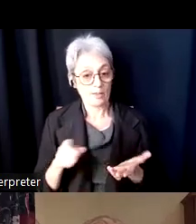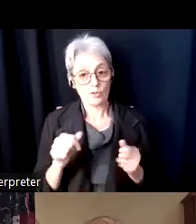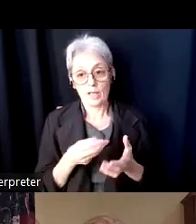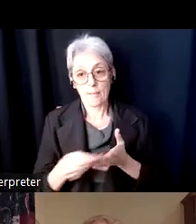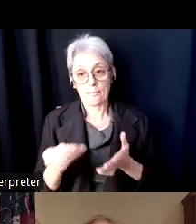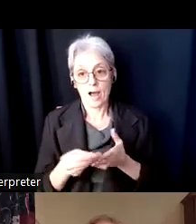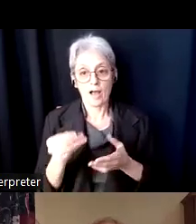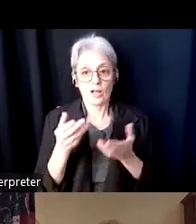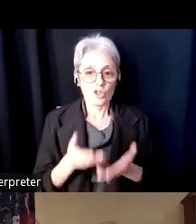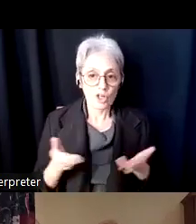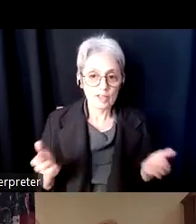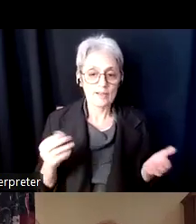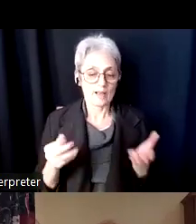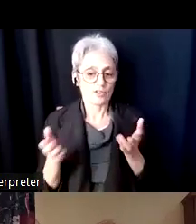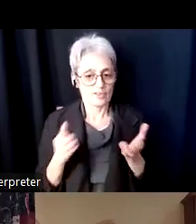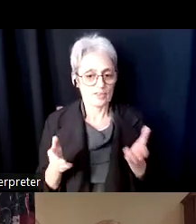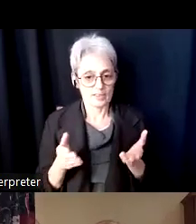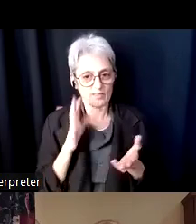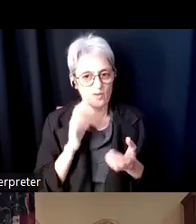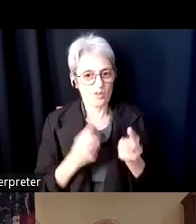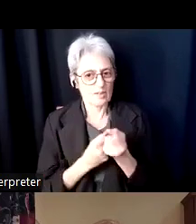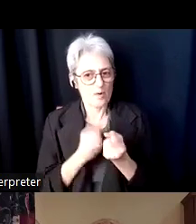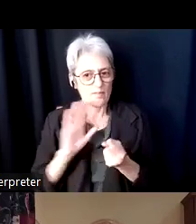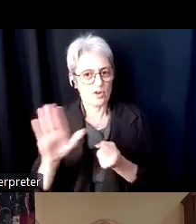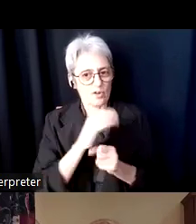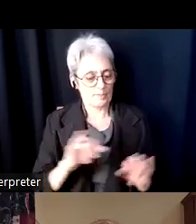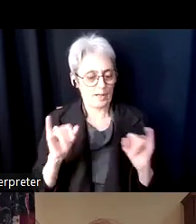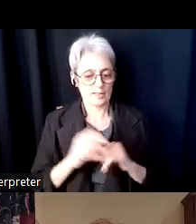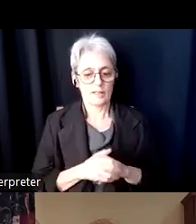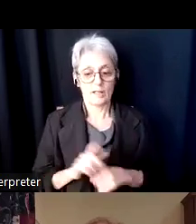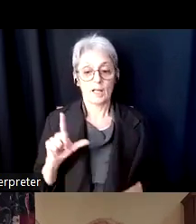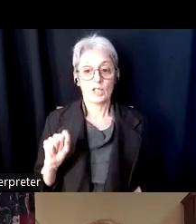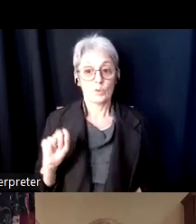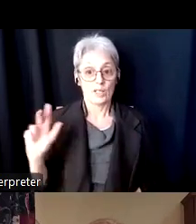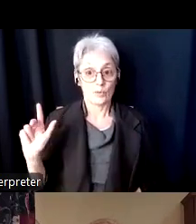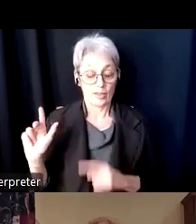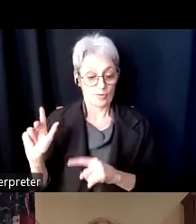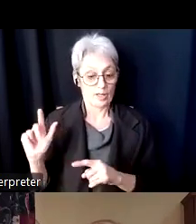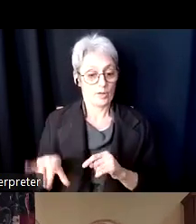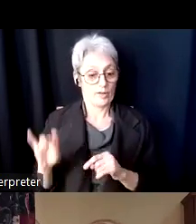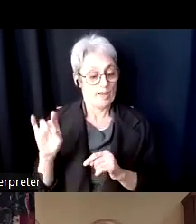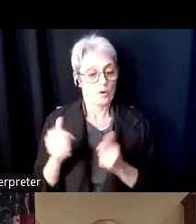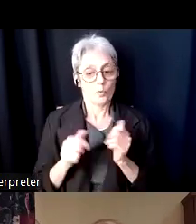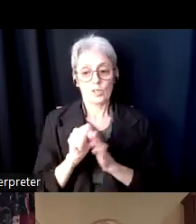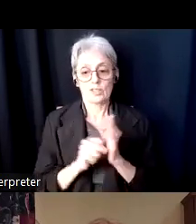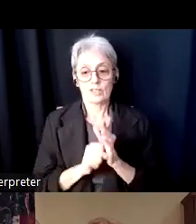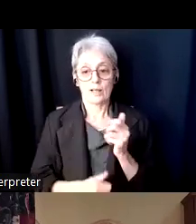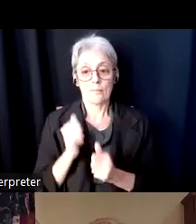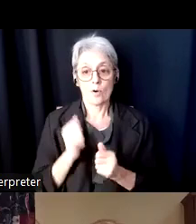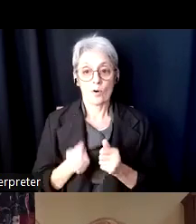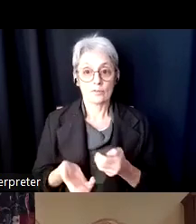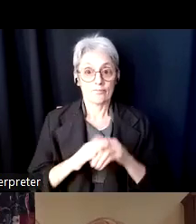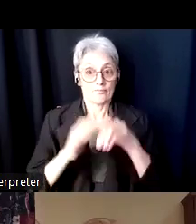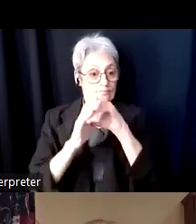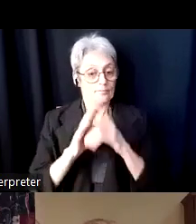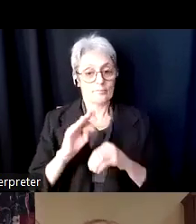your independence. We found that in 2023, states that demonstrated the most growth in Medicaid-funded enrollment also